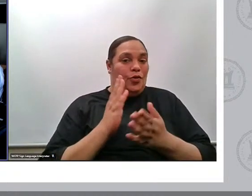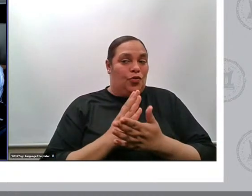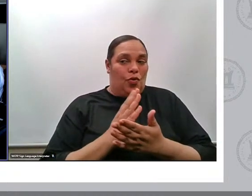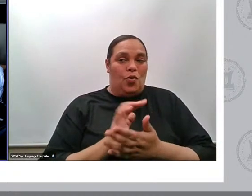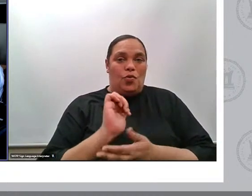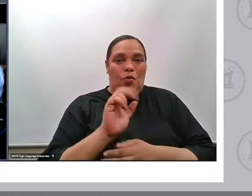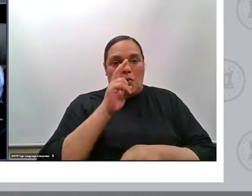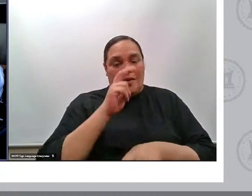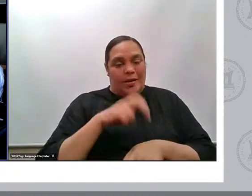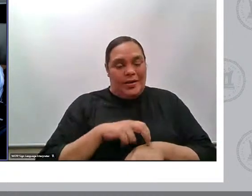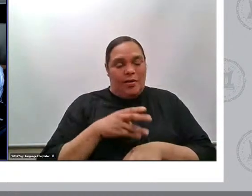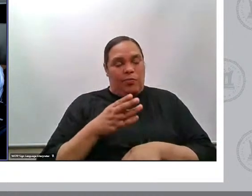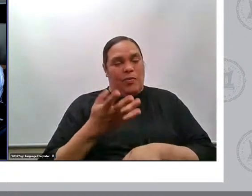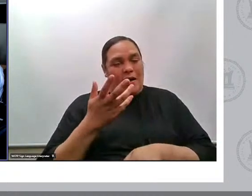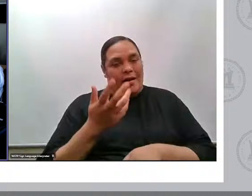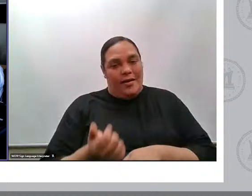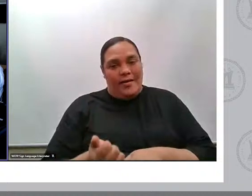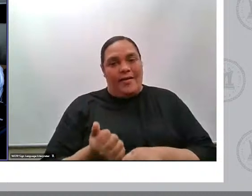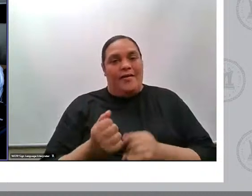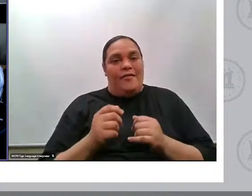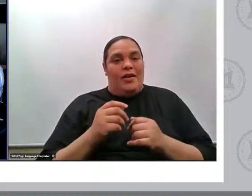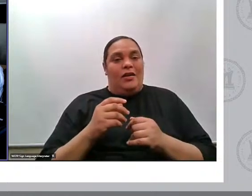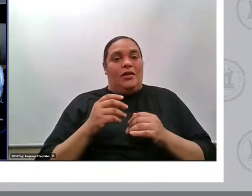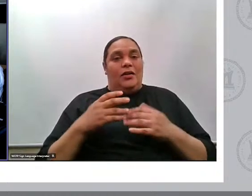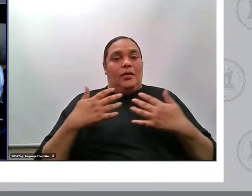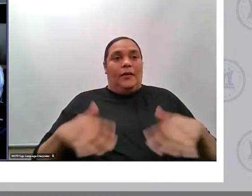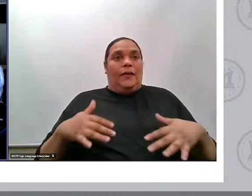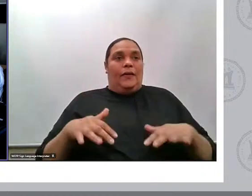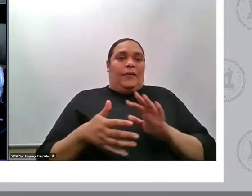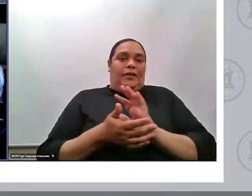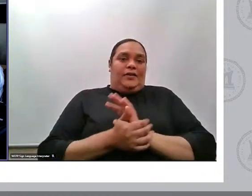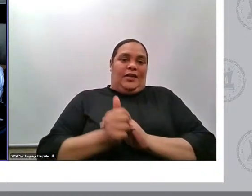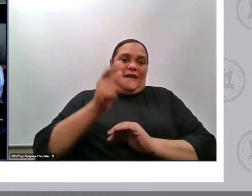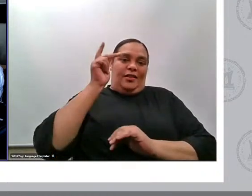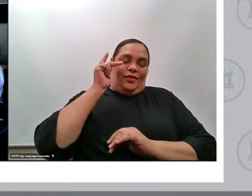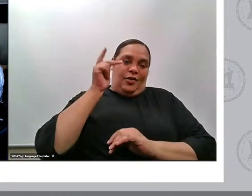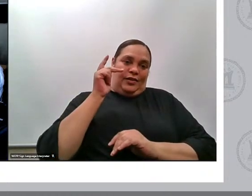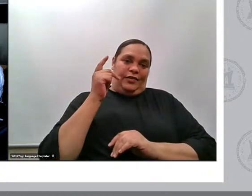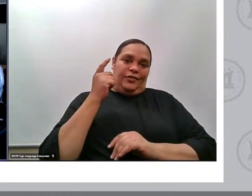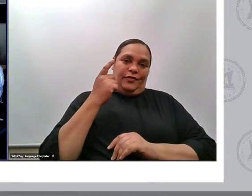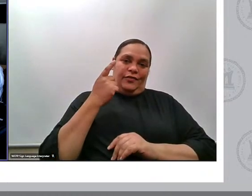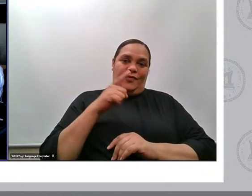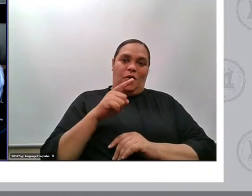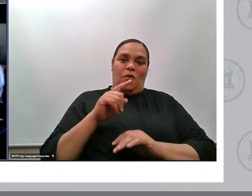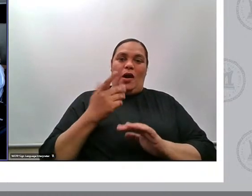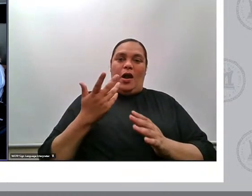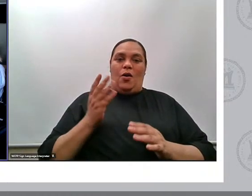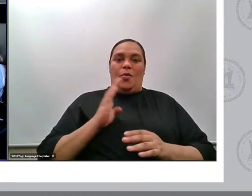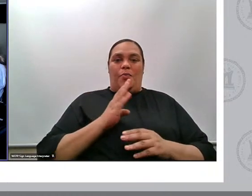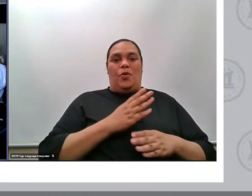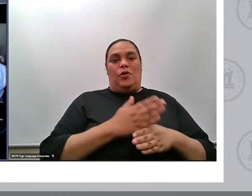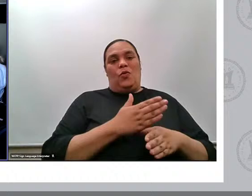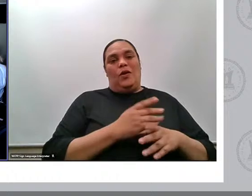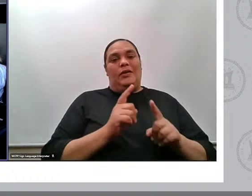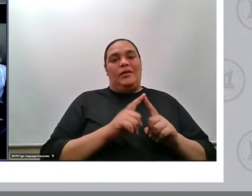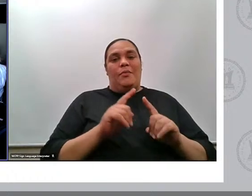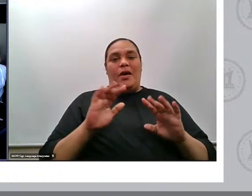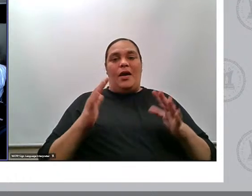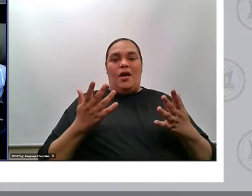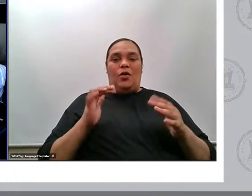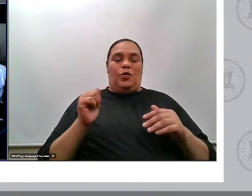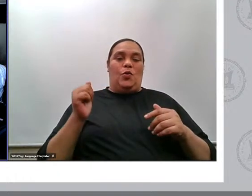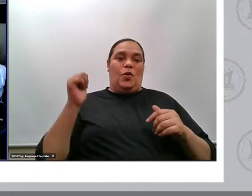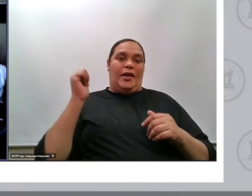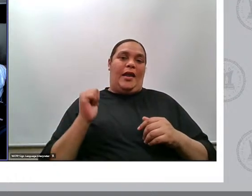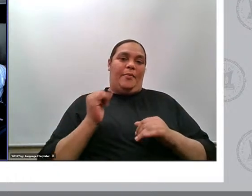is the necessary entrenched skill and knowledge of how boards work and of the